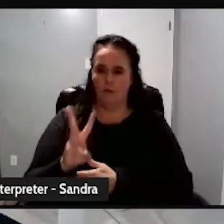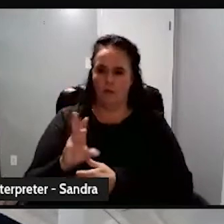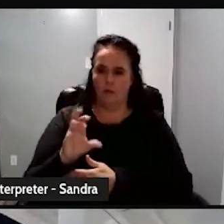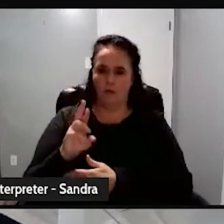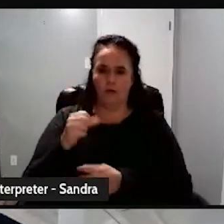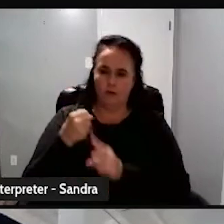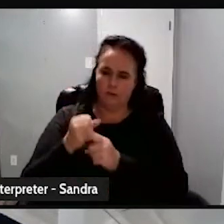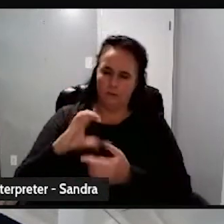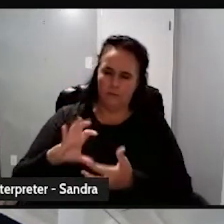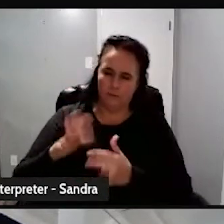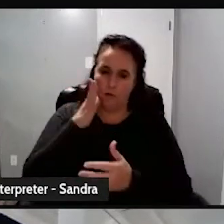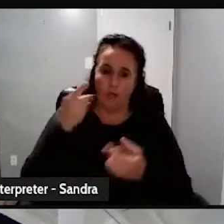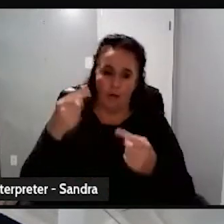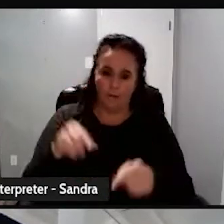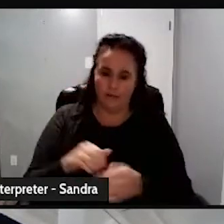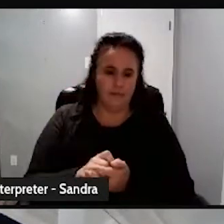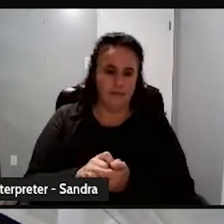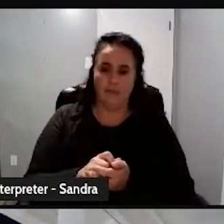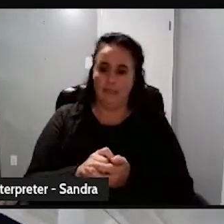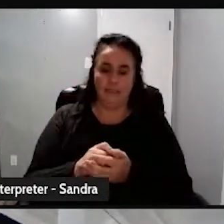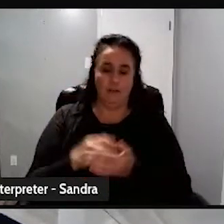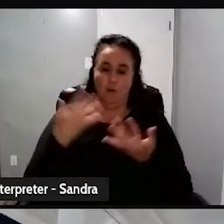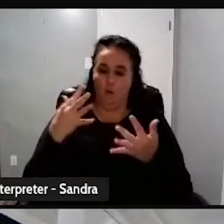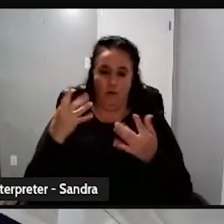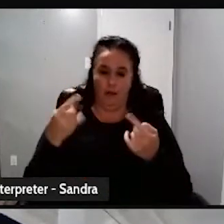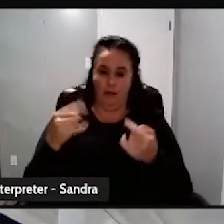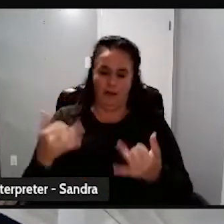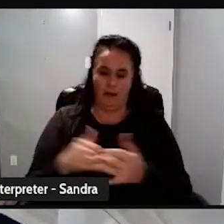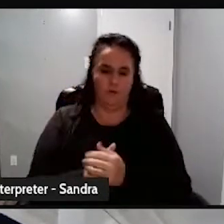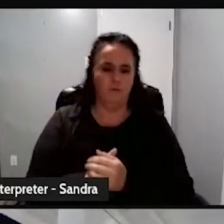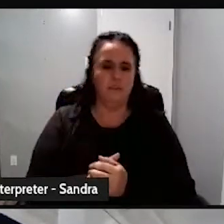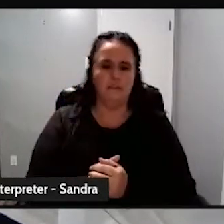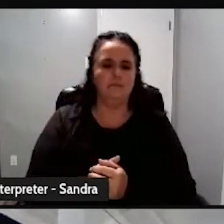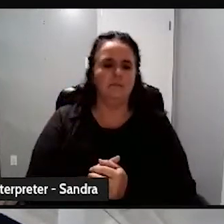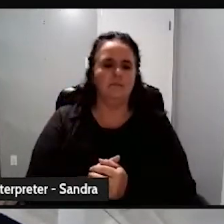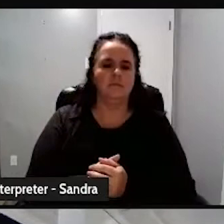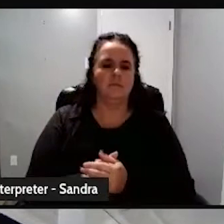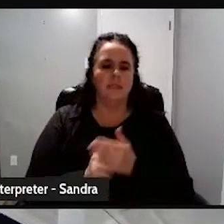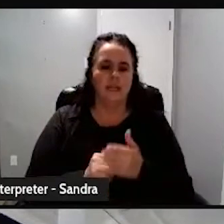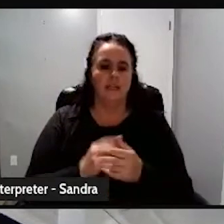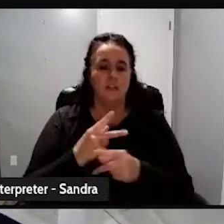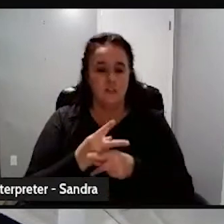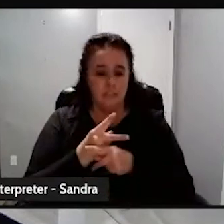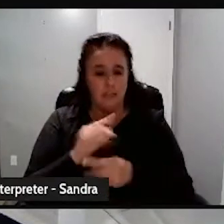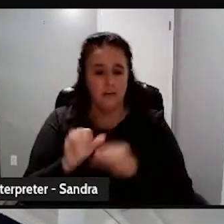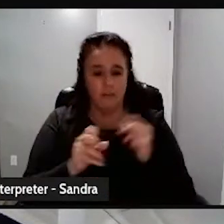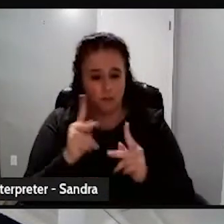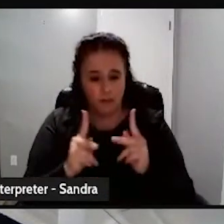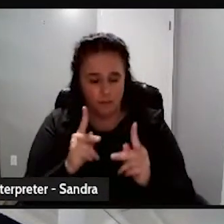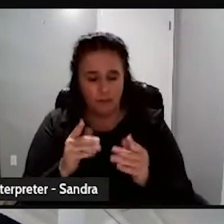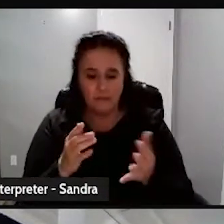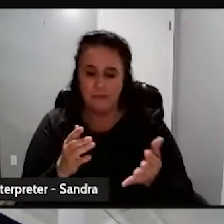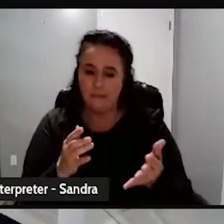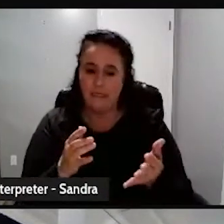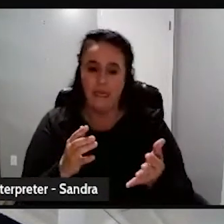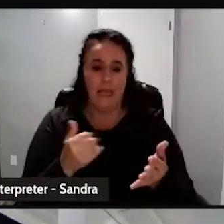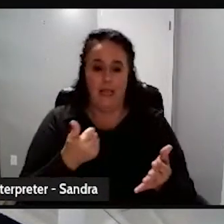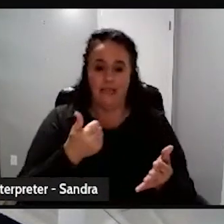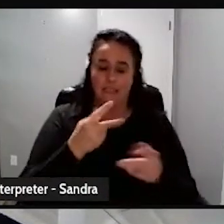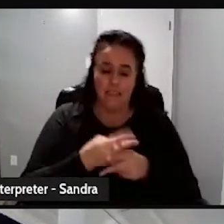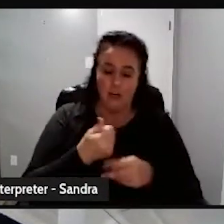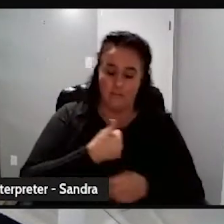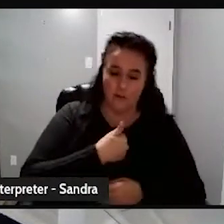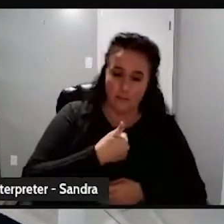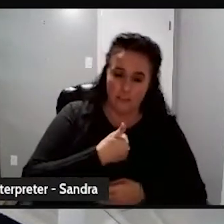as individuals looking after our own individual needs and desires. We actually have to make